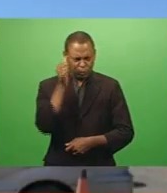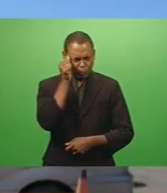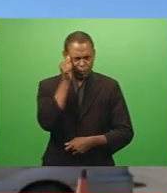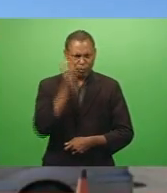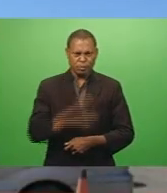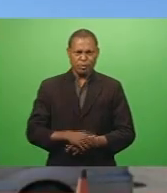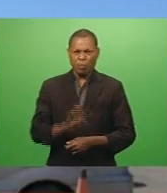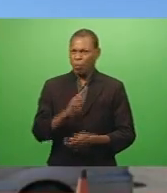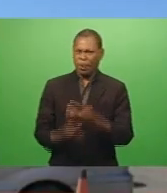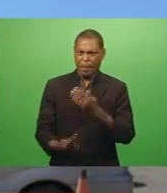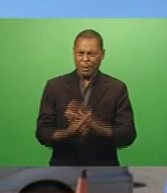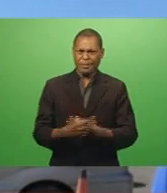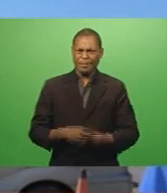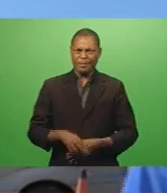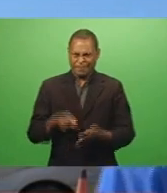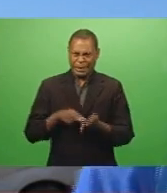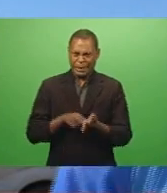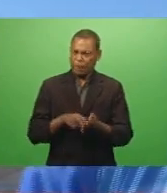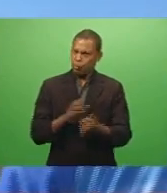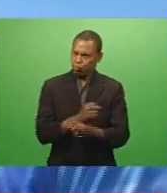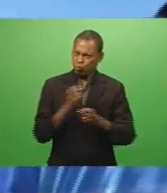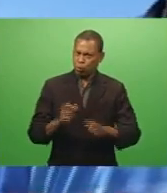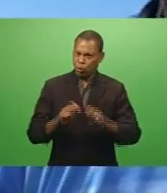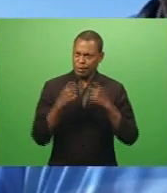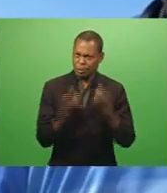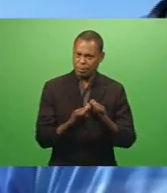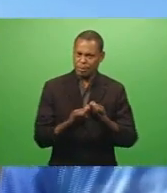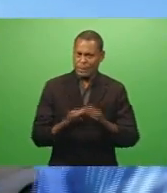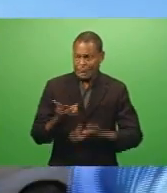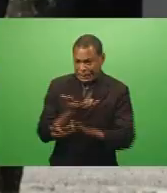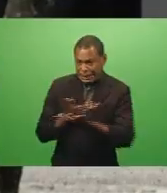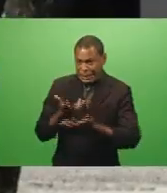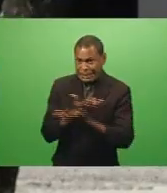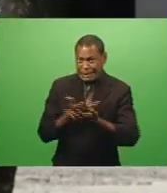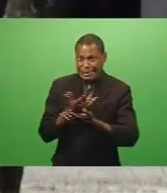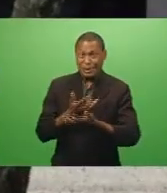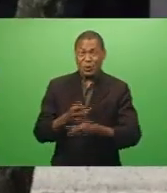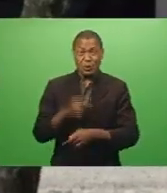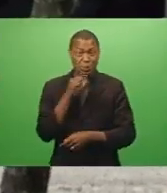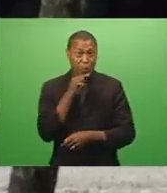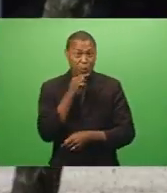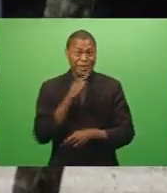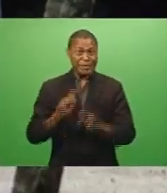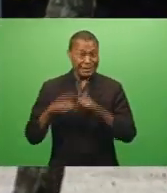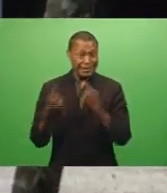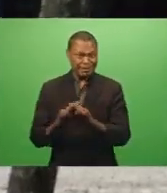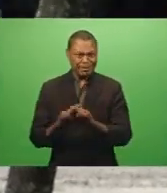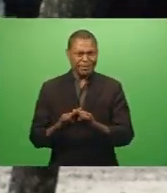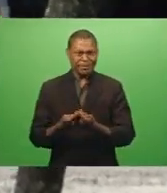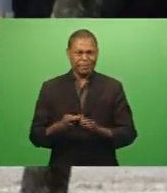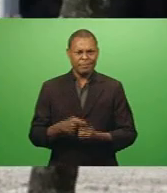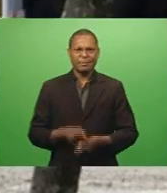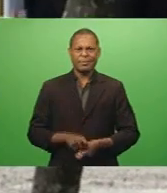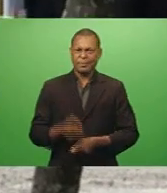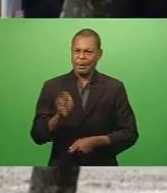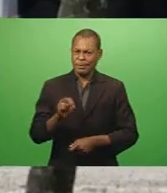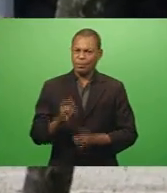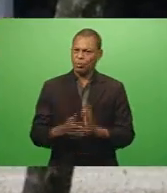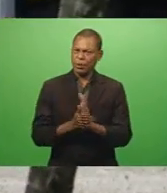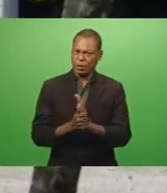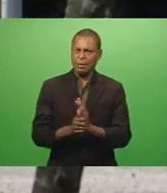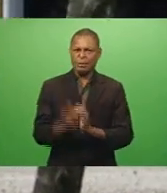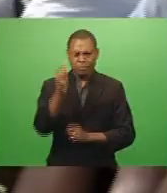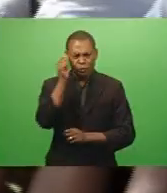out fighting. But we've discussed with the boys, we'll just have to be on top of our game on Saturday.